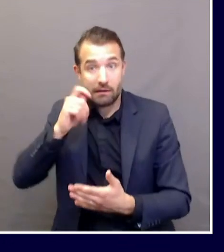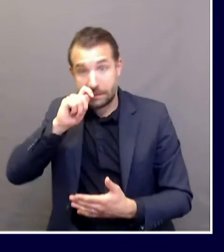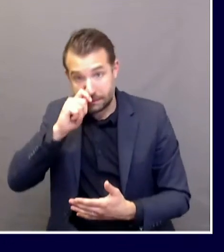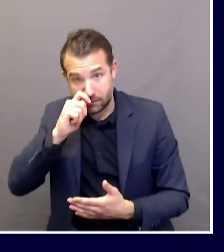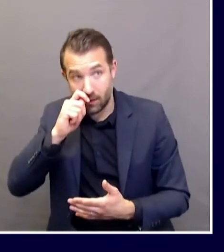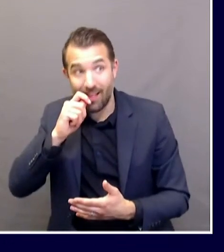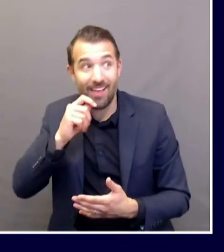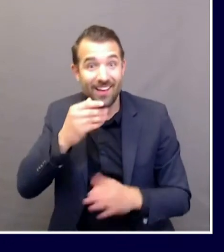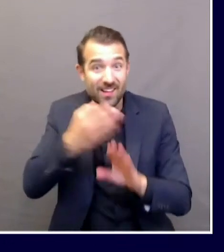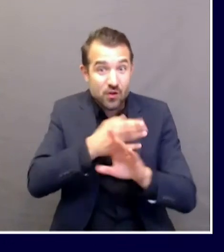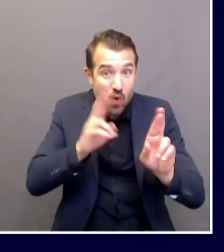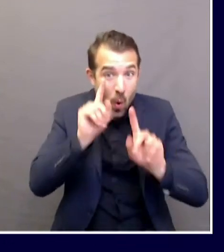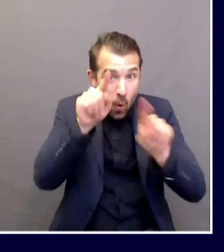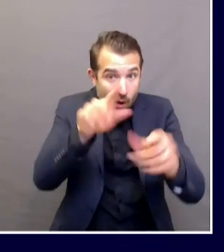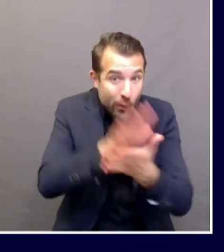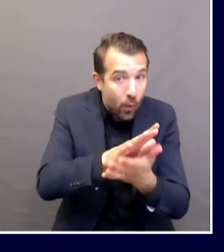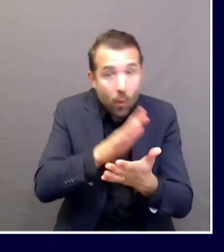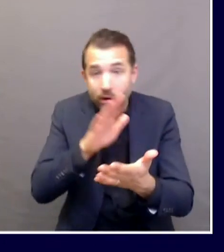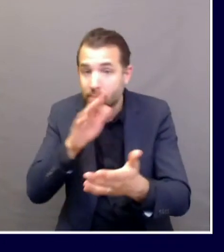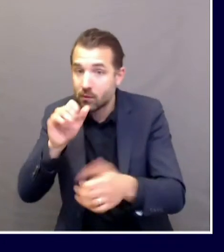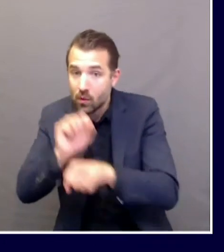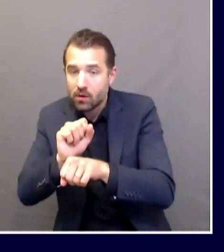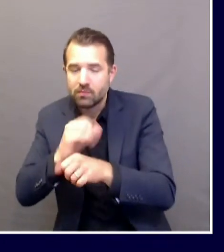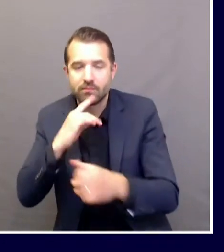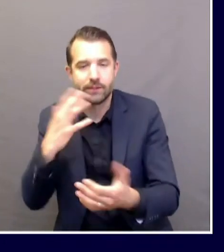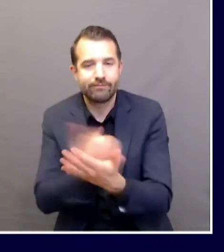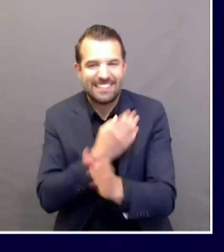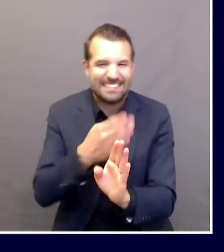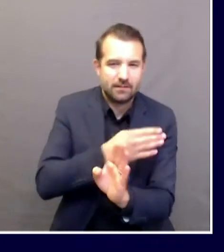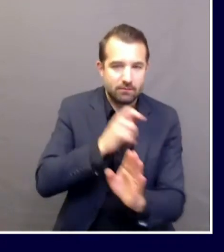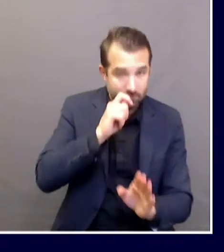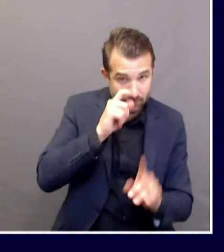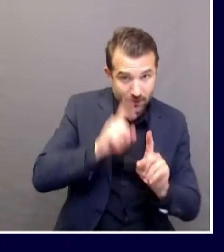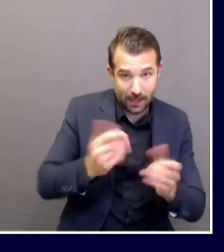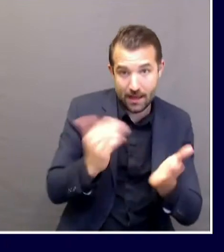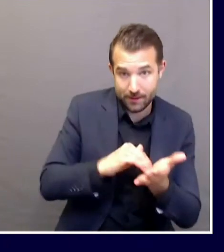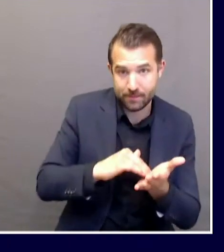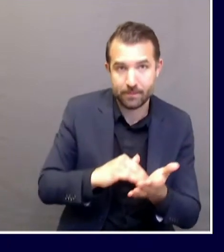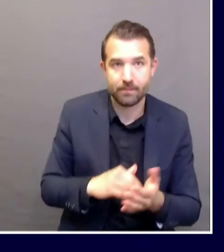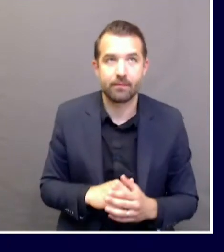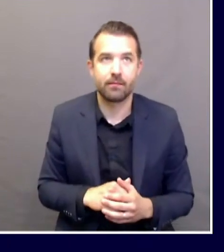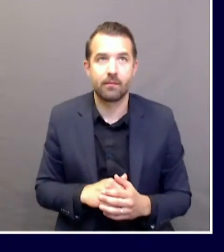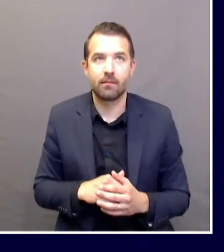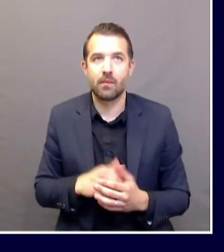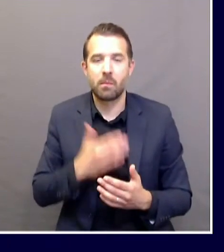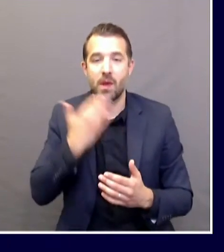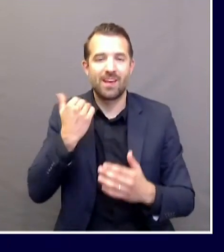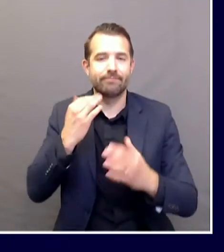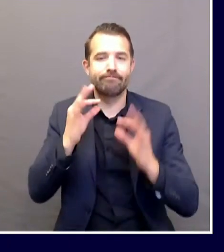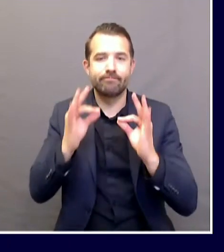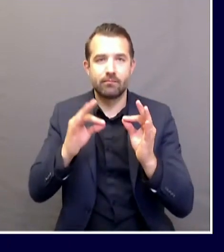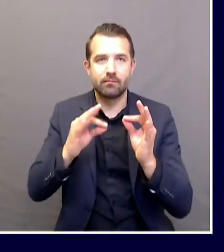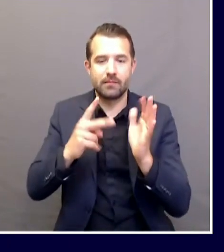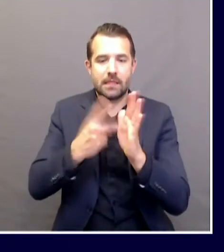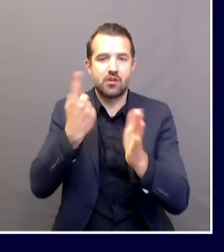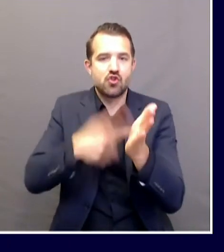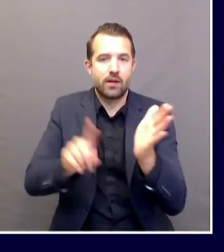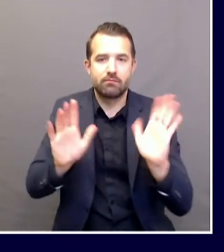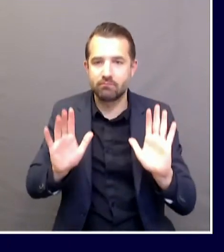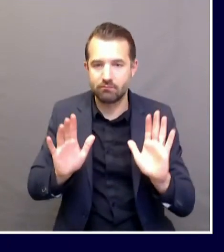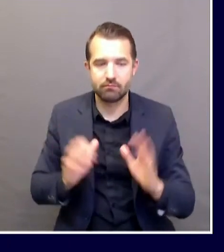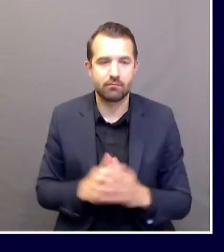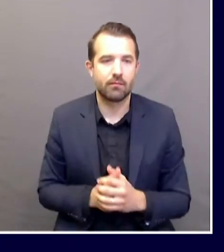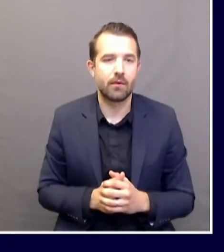tested right when you come back, that's a great time to do it, whether it's at this take-home test at the pharmacy or at one of our swab and